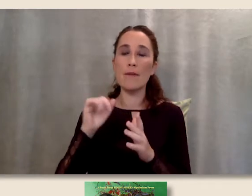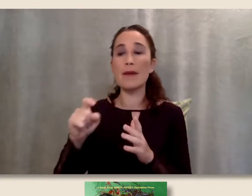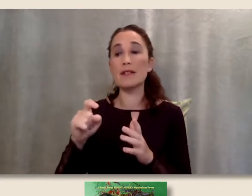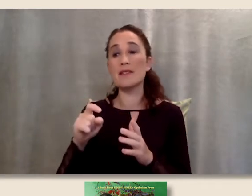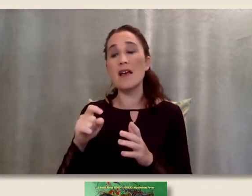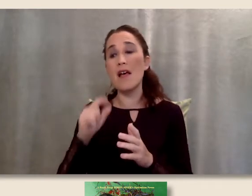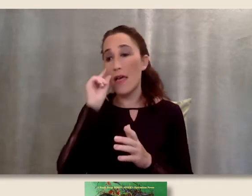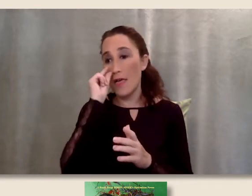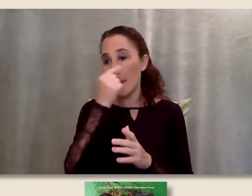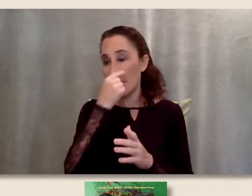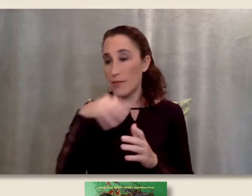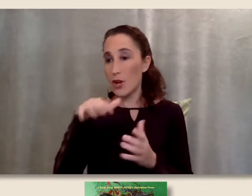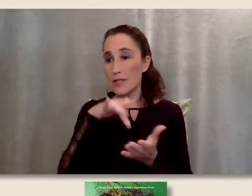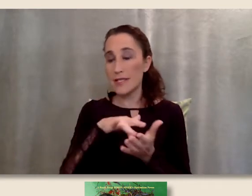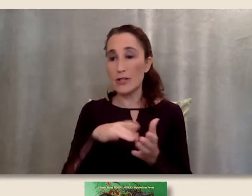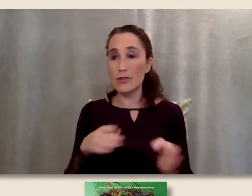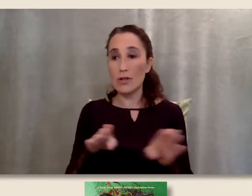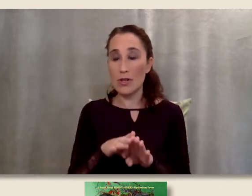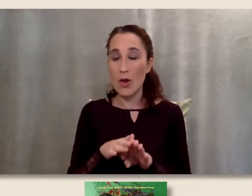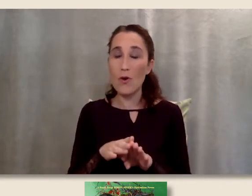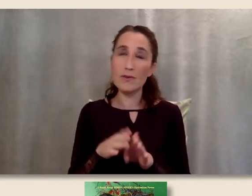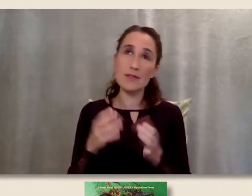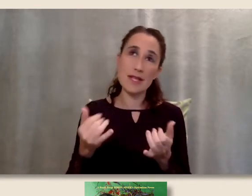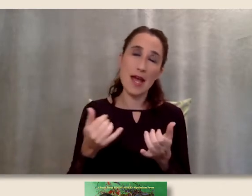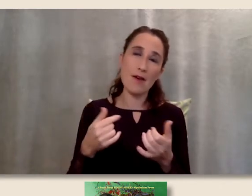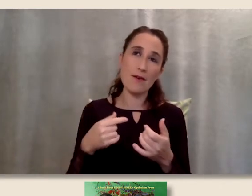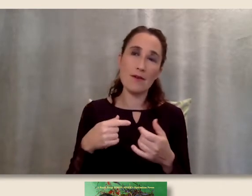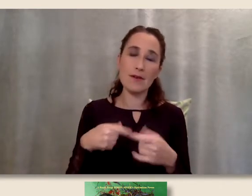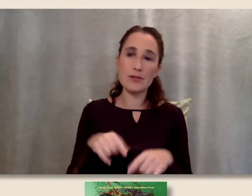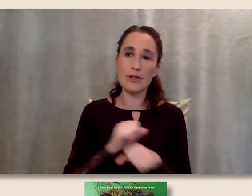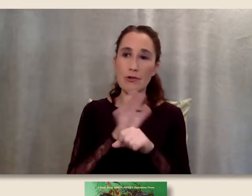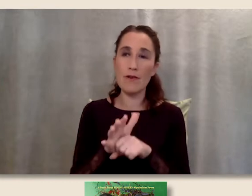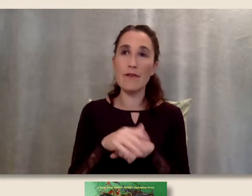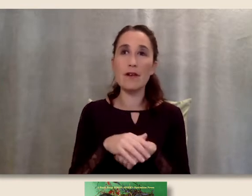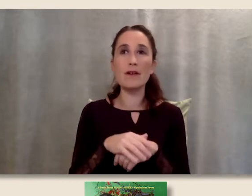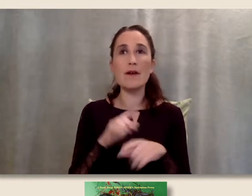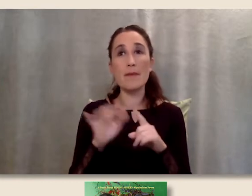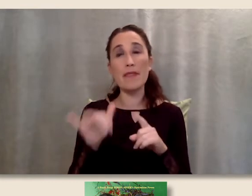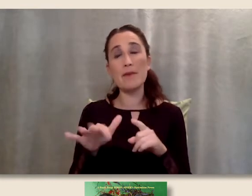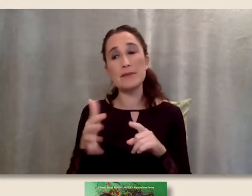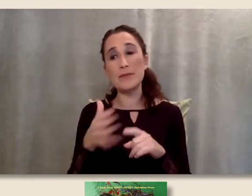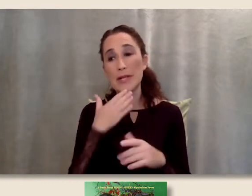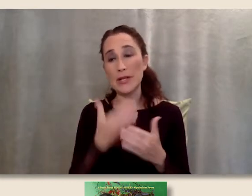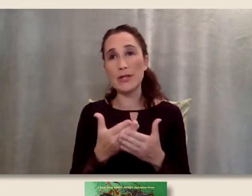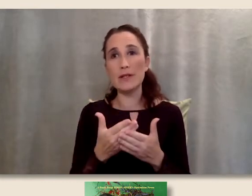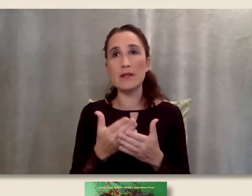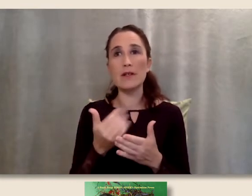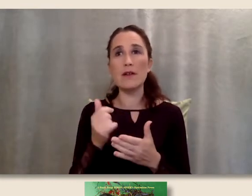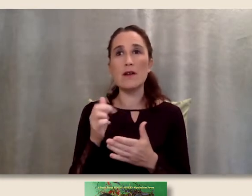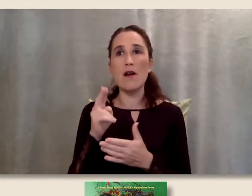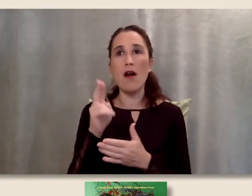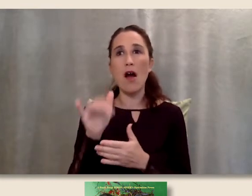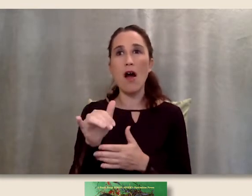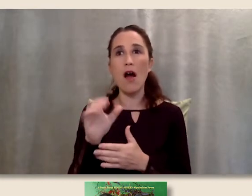closed during the coronavirus lockdowns. But this one looks good enough, and I've been using it, Dr. Earth Root Zone. And it's OMRI listed, which means